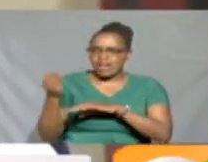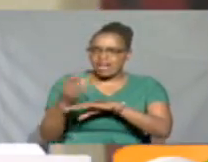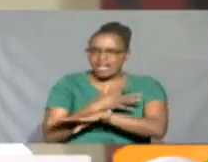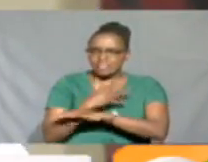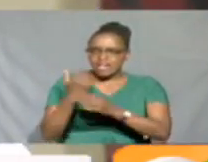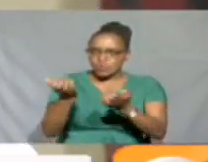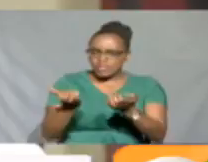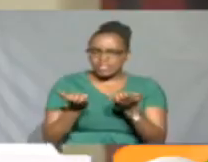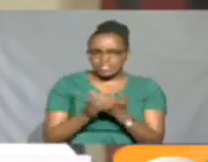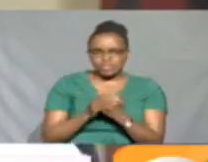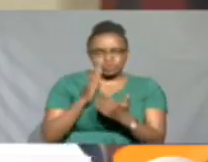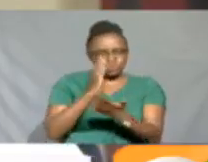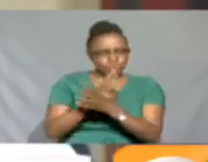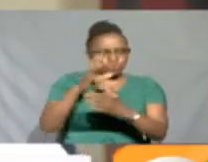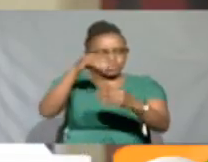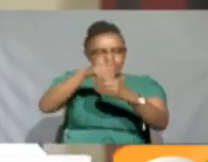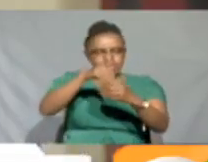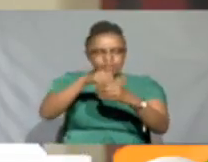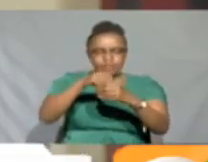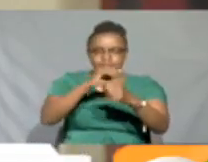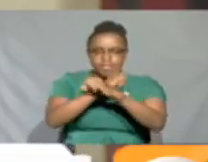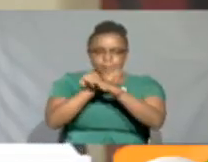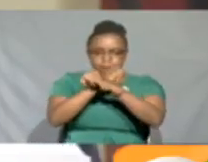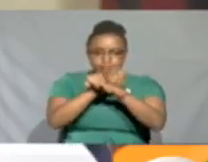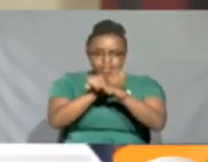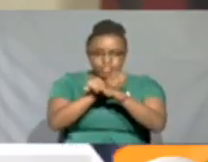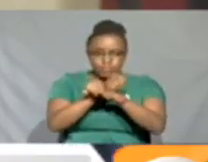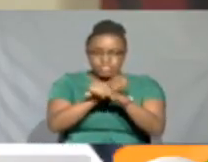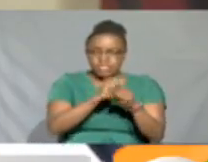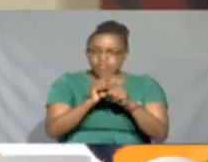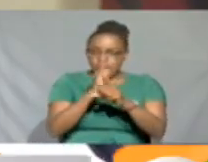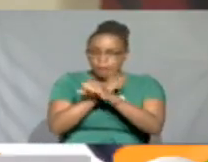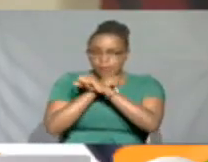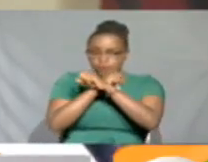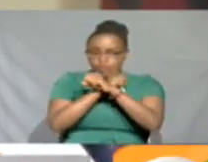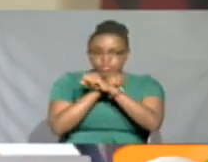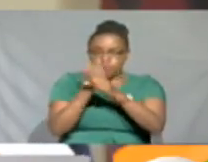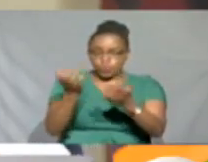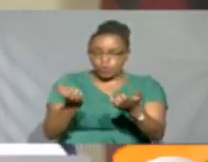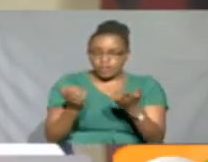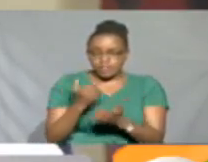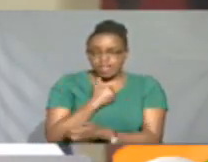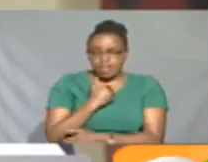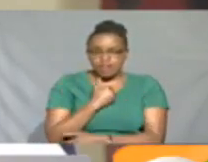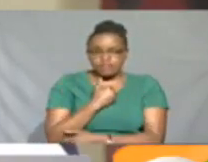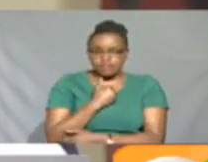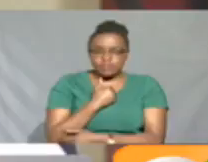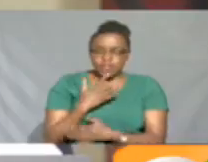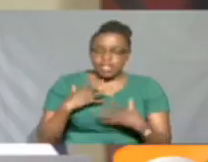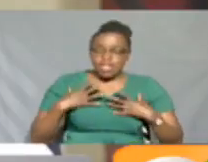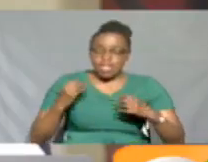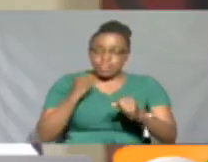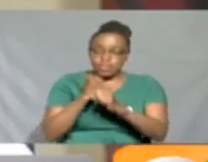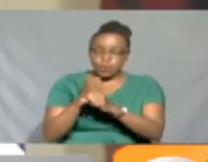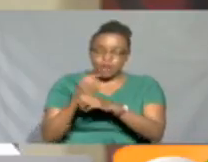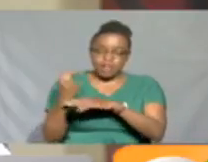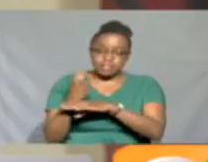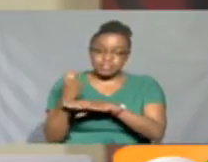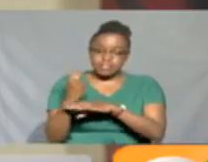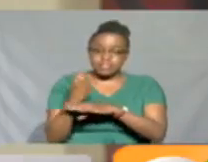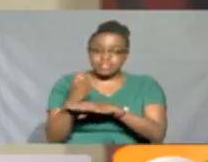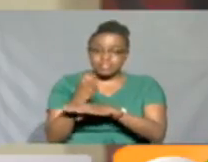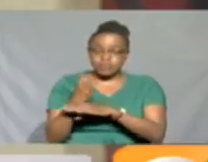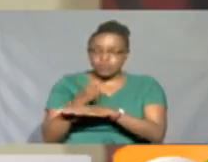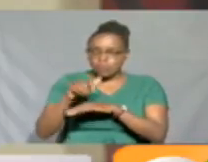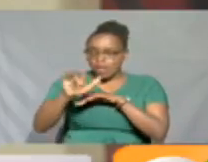need to really invest in prevention. And in prevention, we need to have health workers trained from